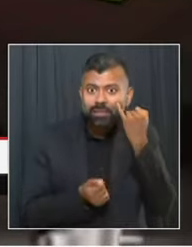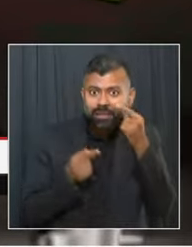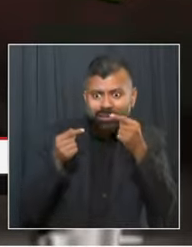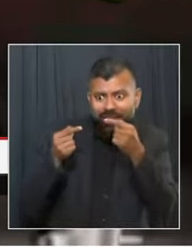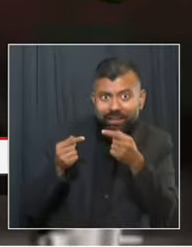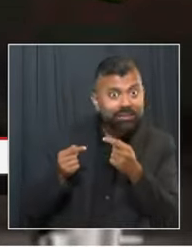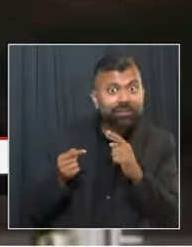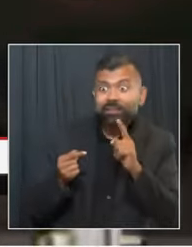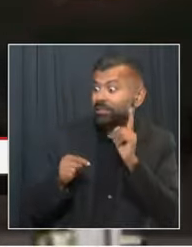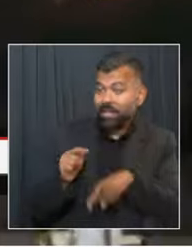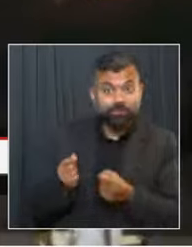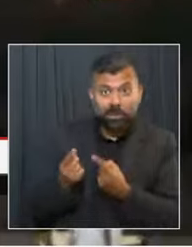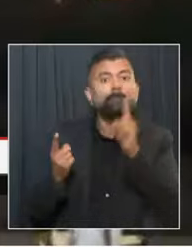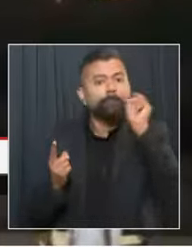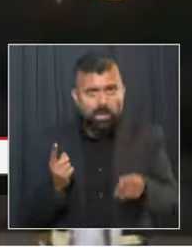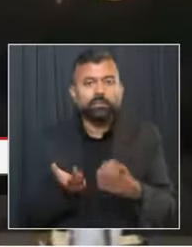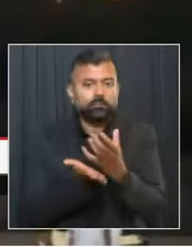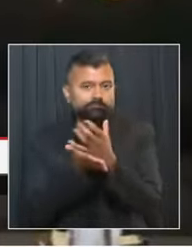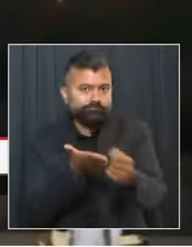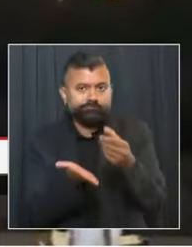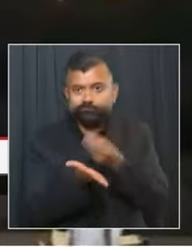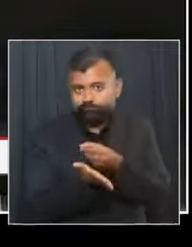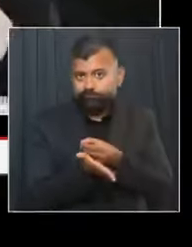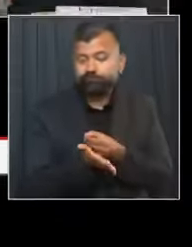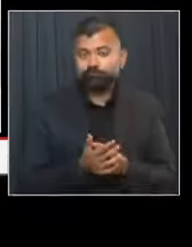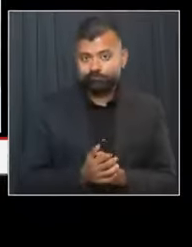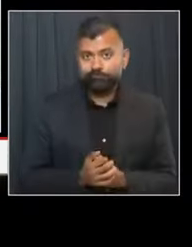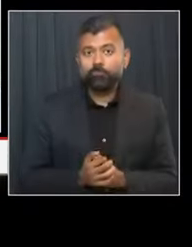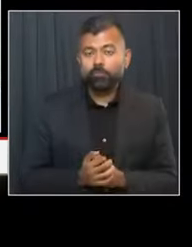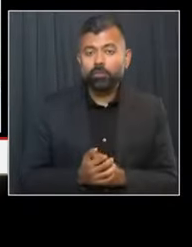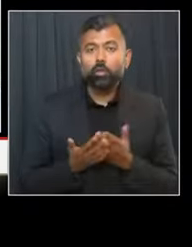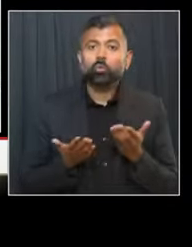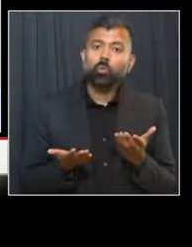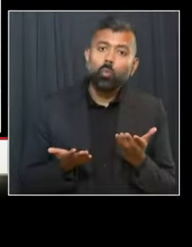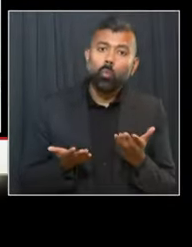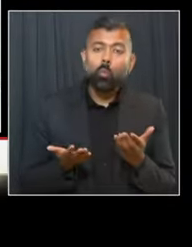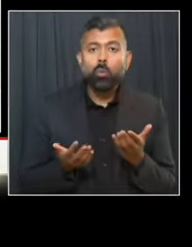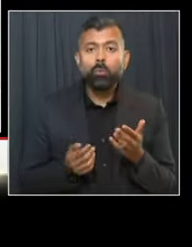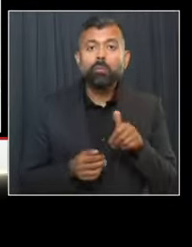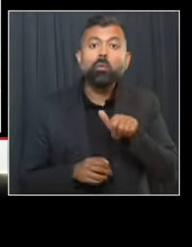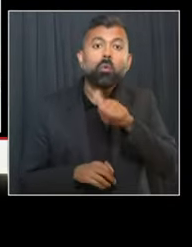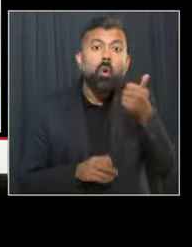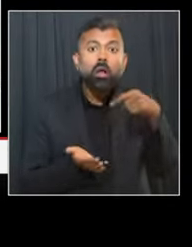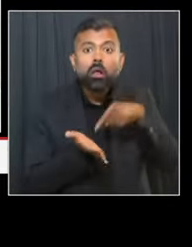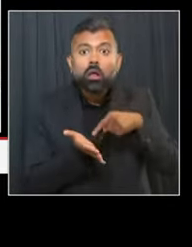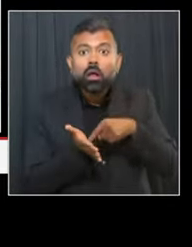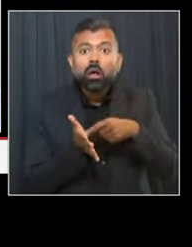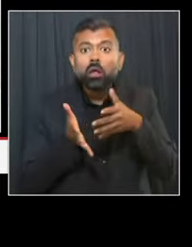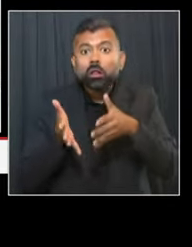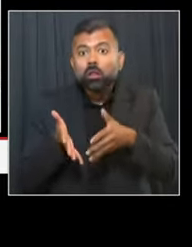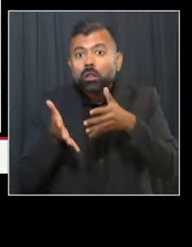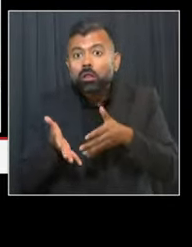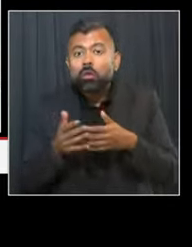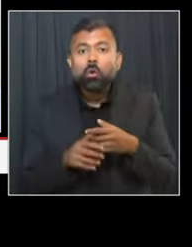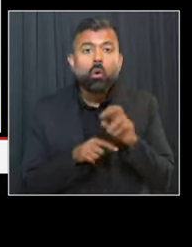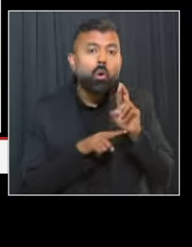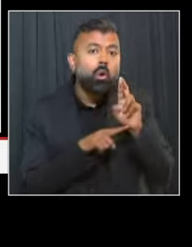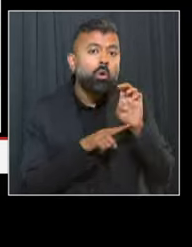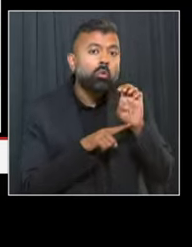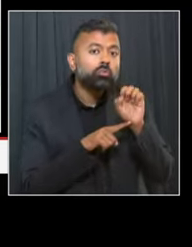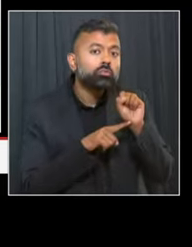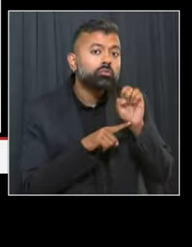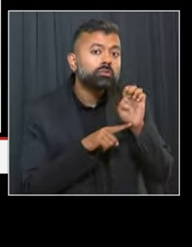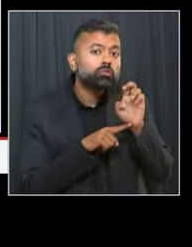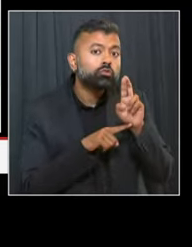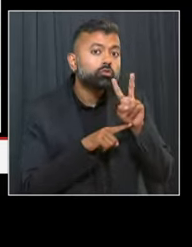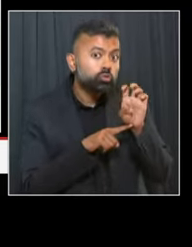to meet our year-end obligations, such as repaying reserves that the CFO laid out. So it was not just one,